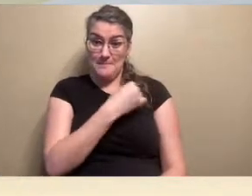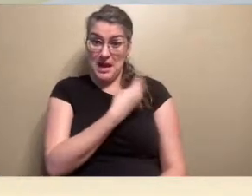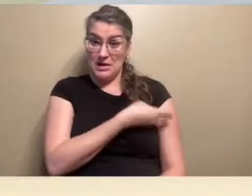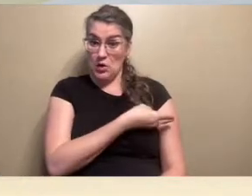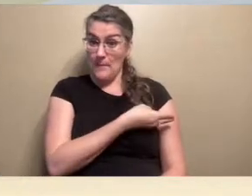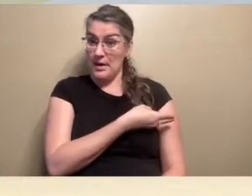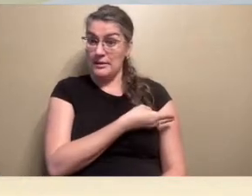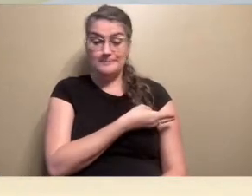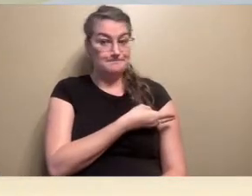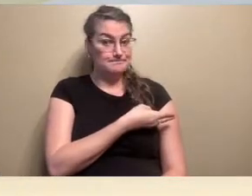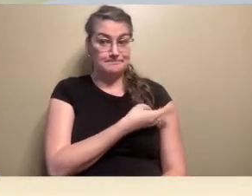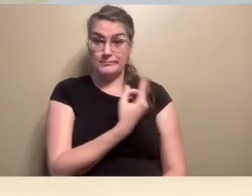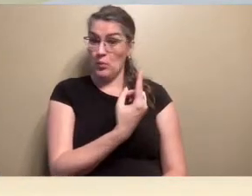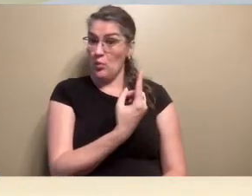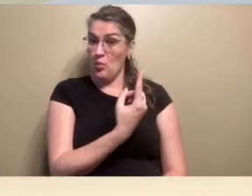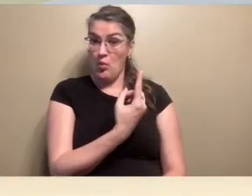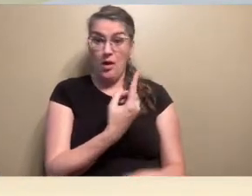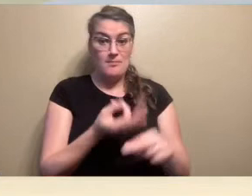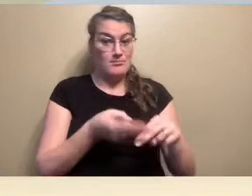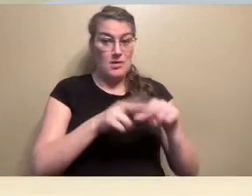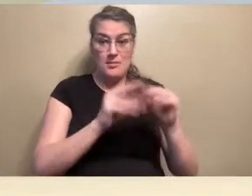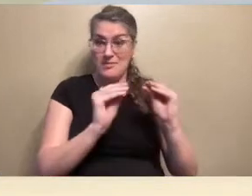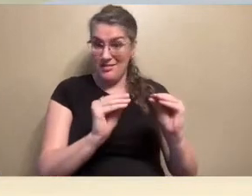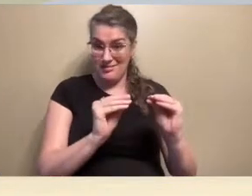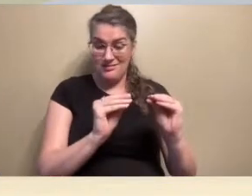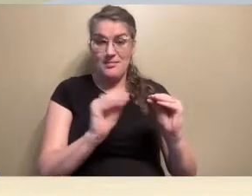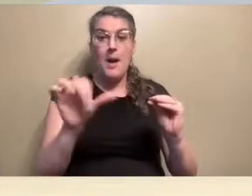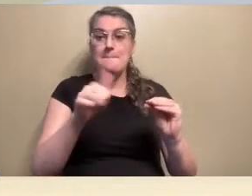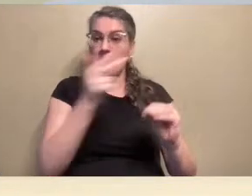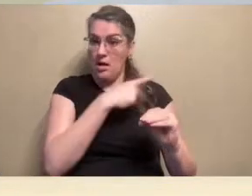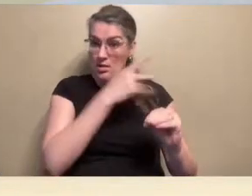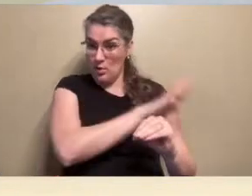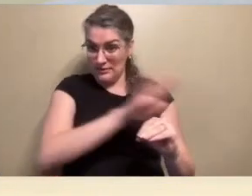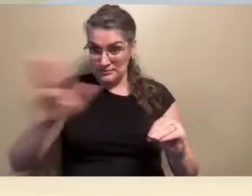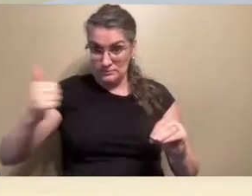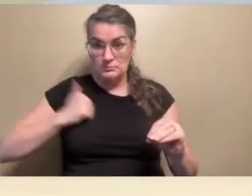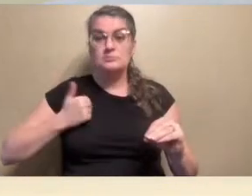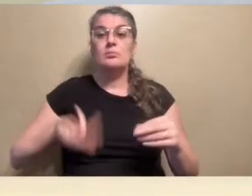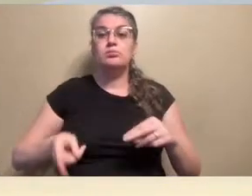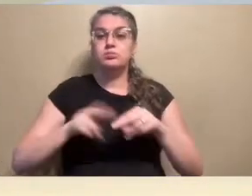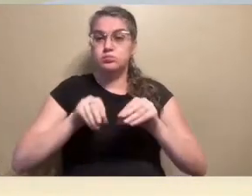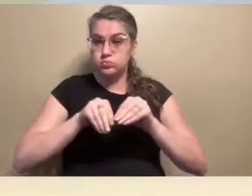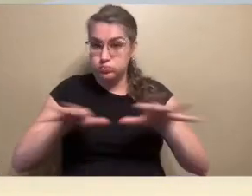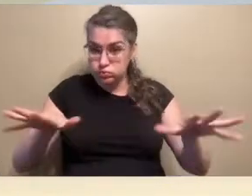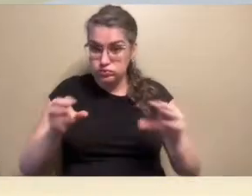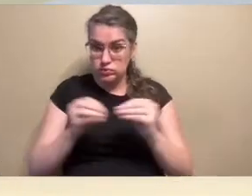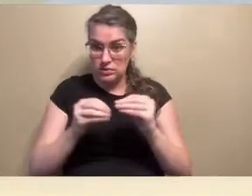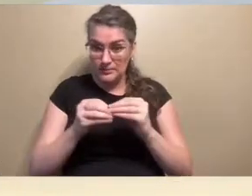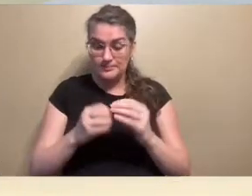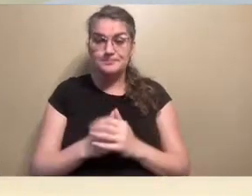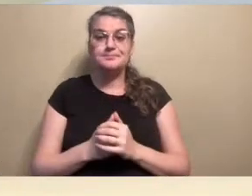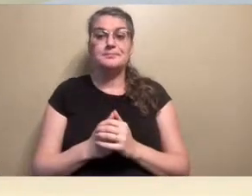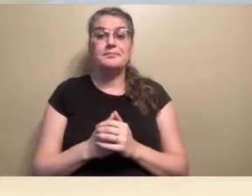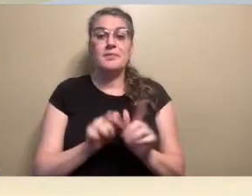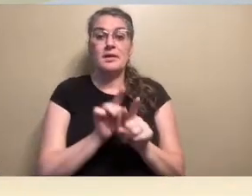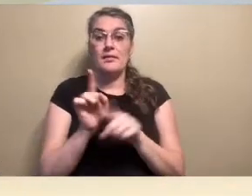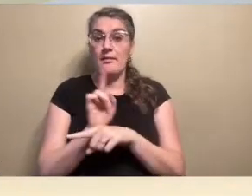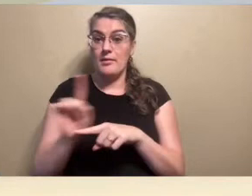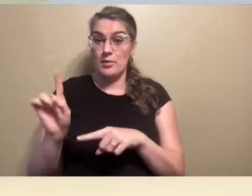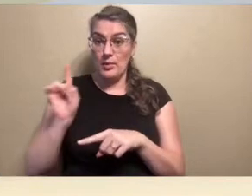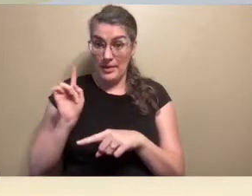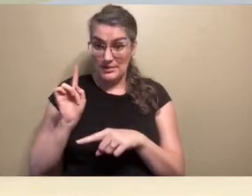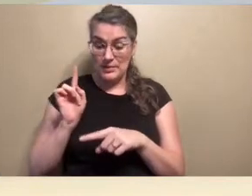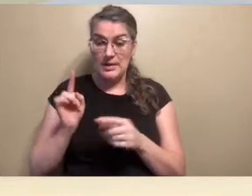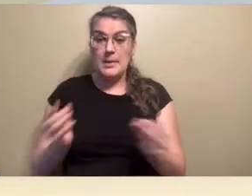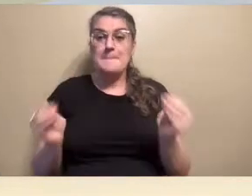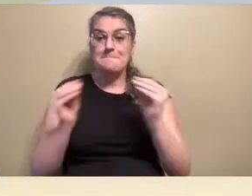in the number of cases. The number of COVID-related deaths in Canada also increased last week, but hospitalizations